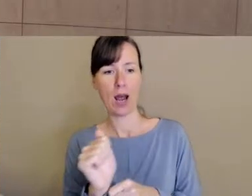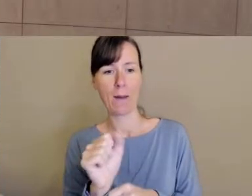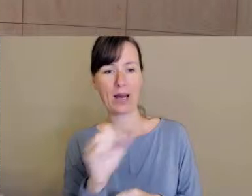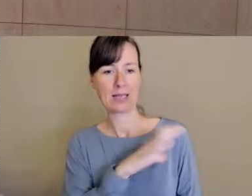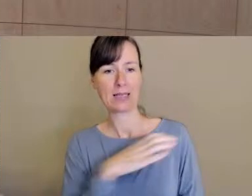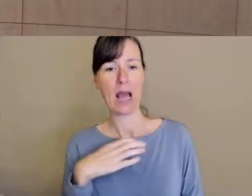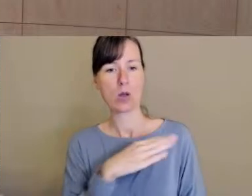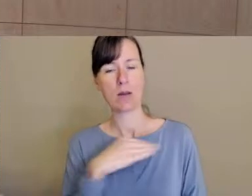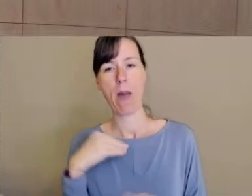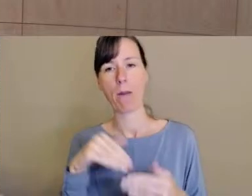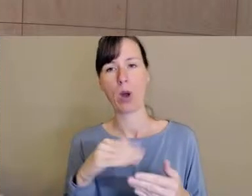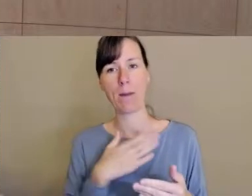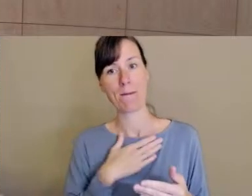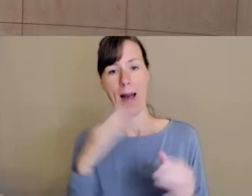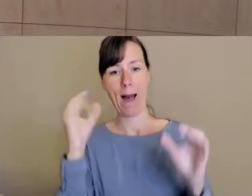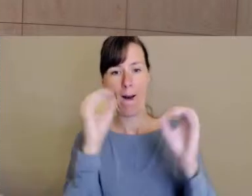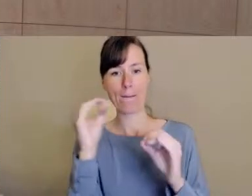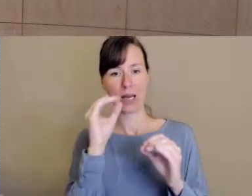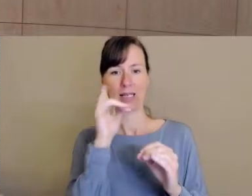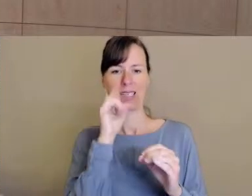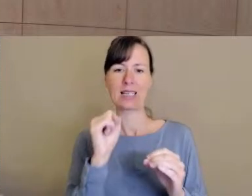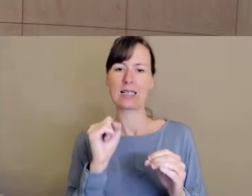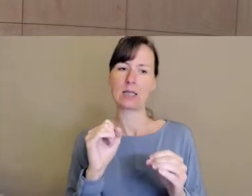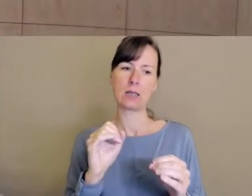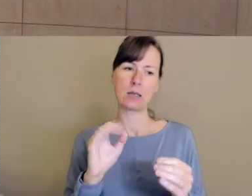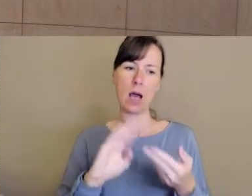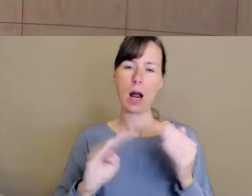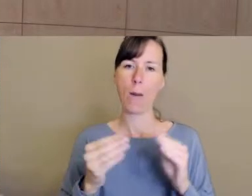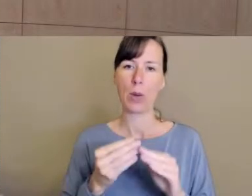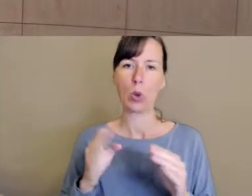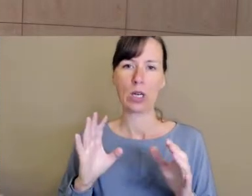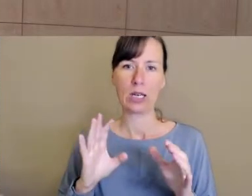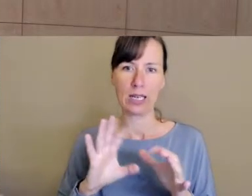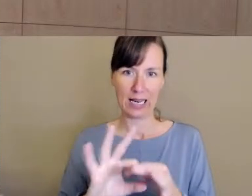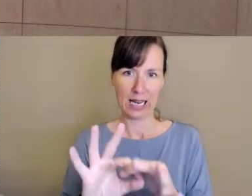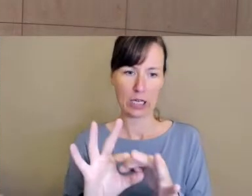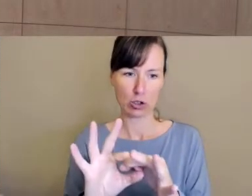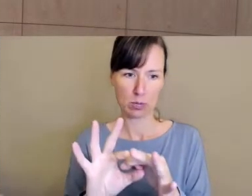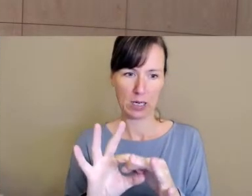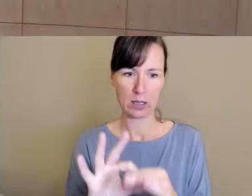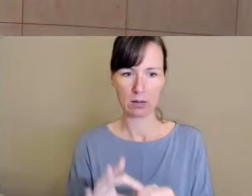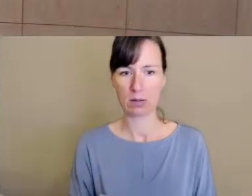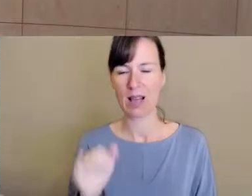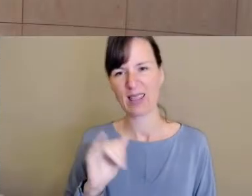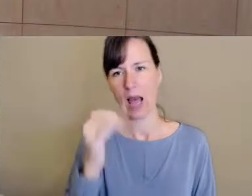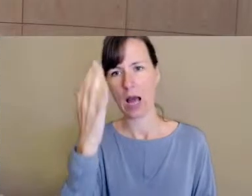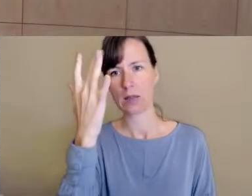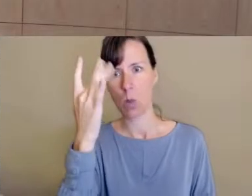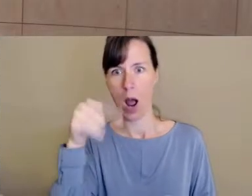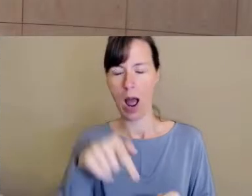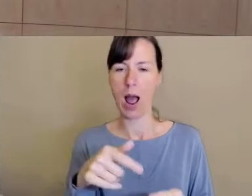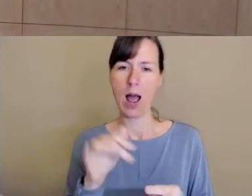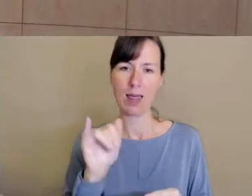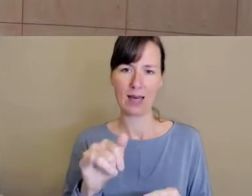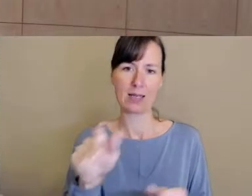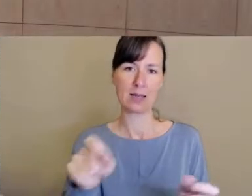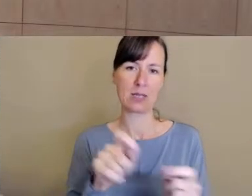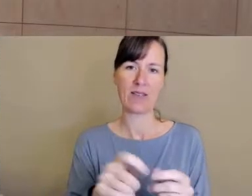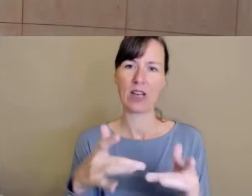community engagement, hence the reason for this particular event. I yield back. Thank you for that.